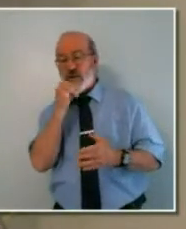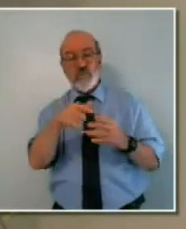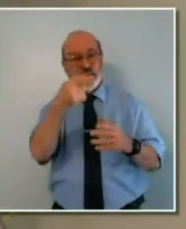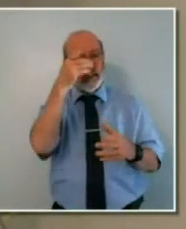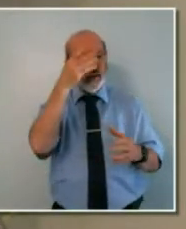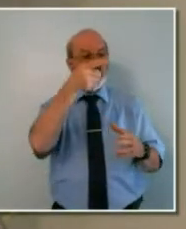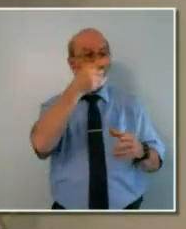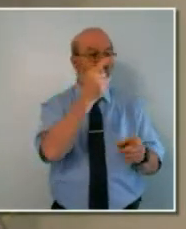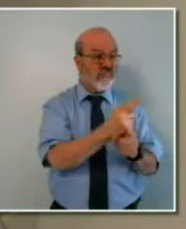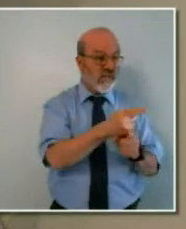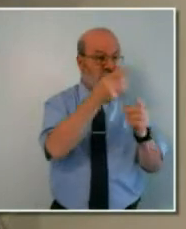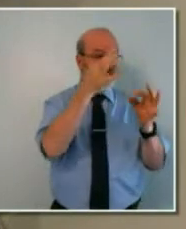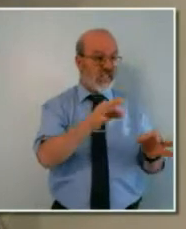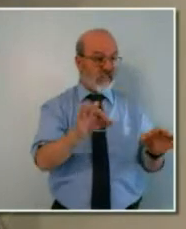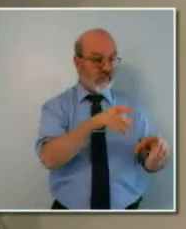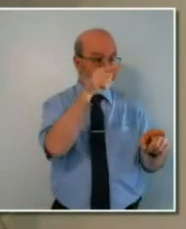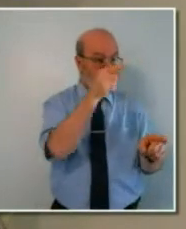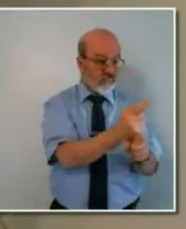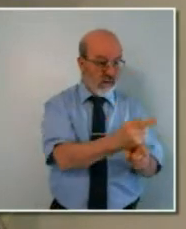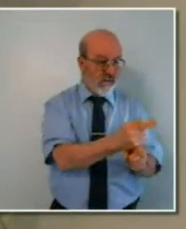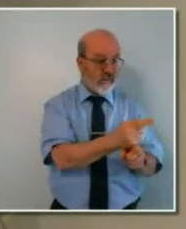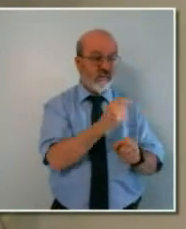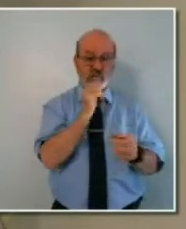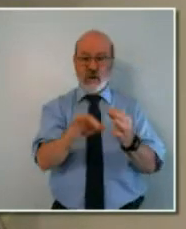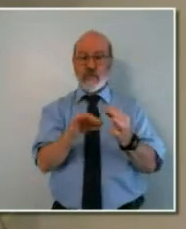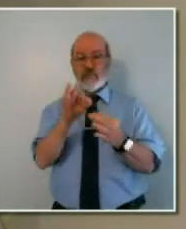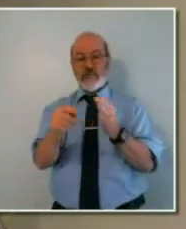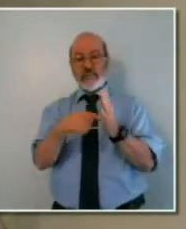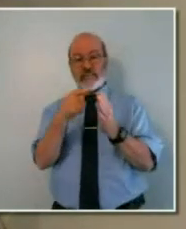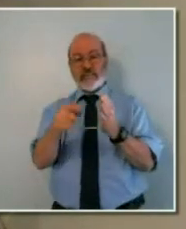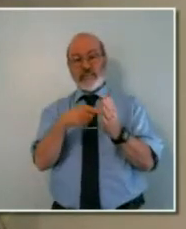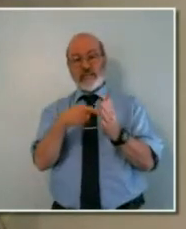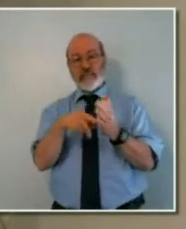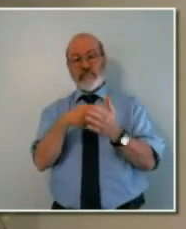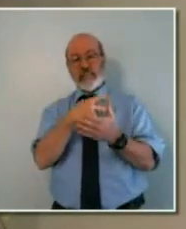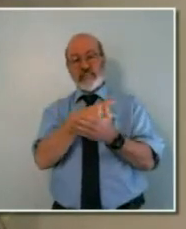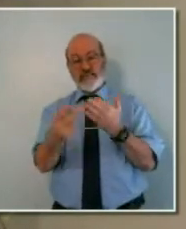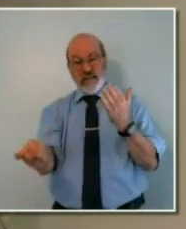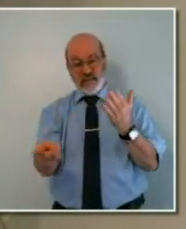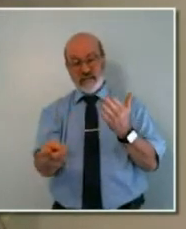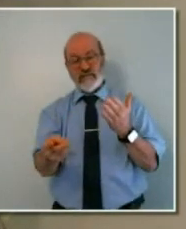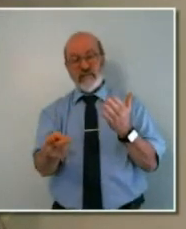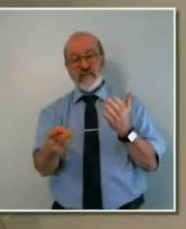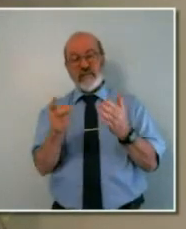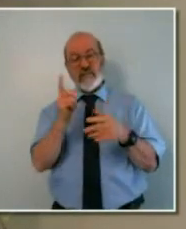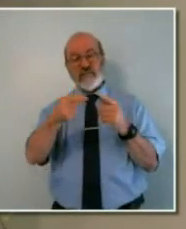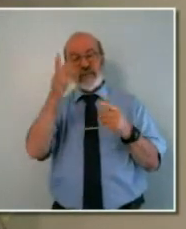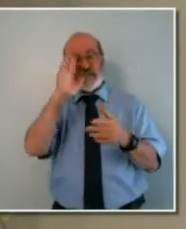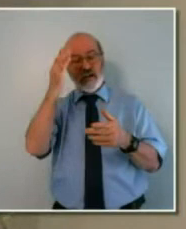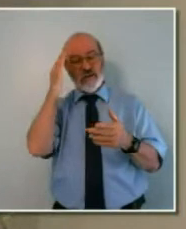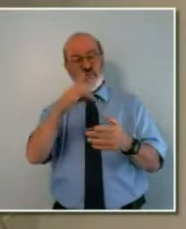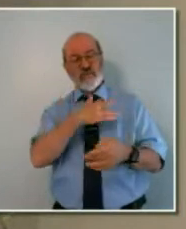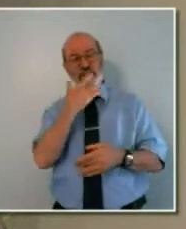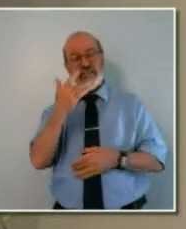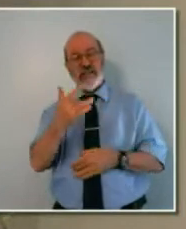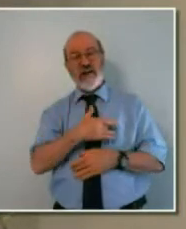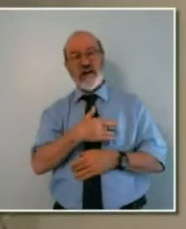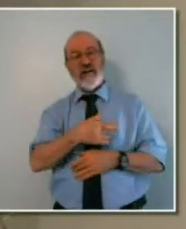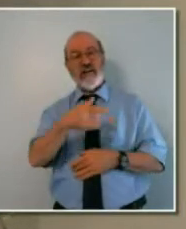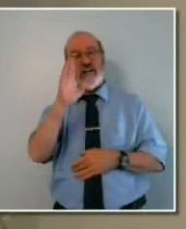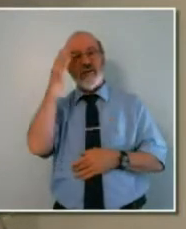they're determined to do right. They're not perfect, and sometimes they slip up, and sometimes they fail. But God knows the heart, and he knows whether